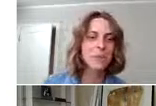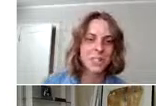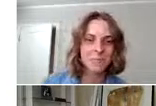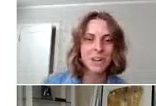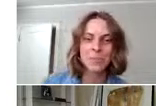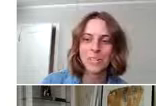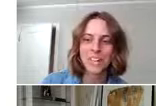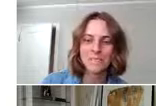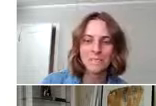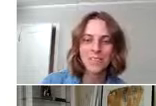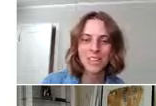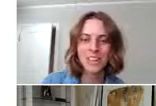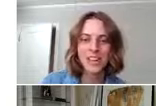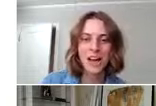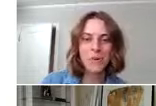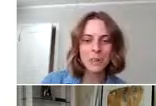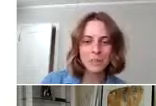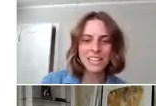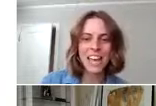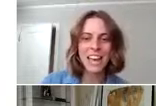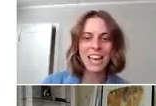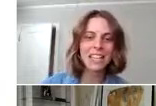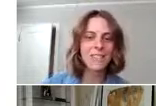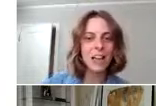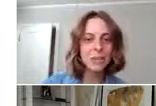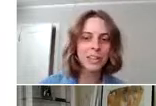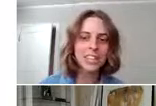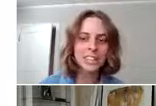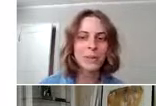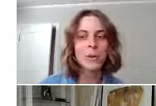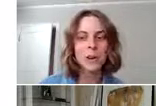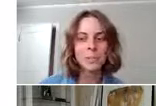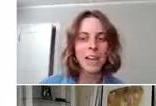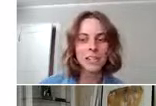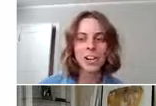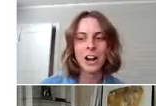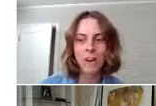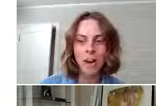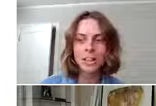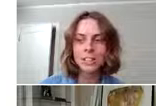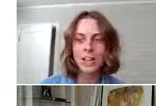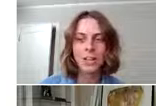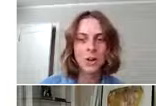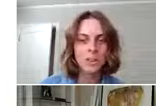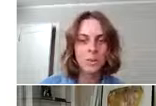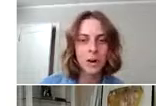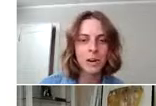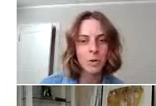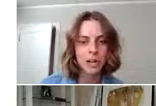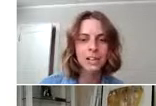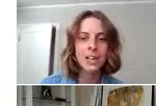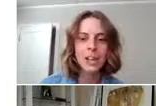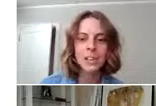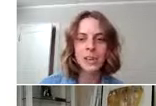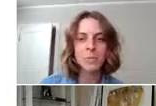more about our museum here in Boise. With me today is Valerie Belint, the program manager of HAHS, along with